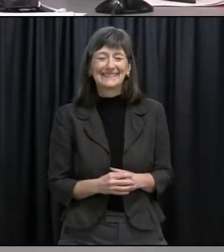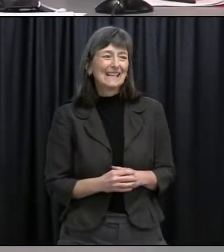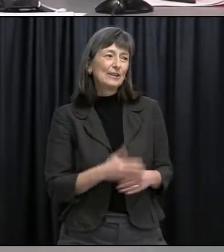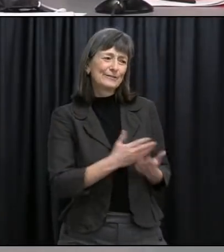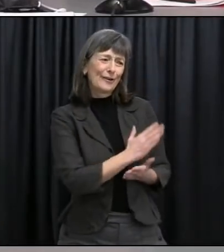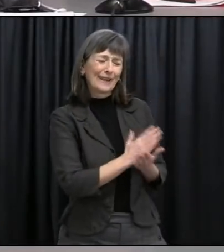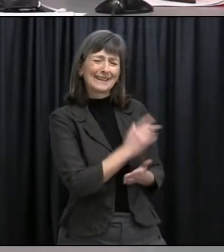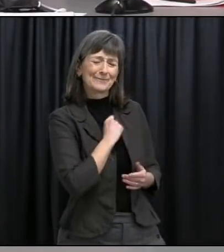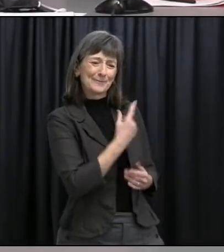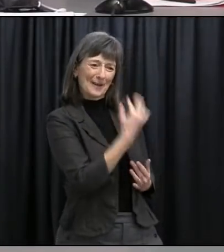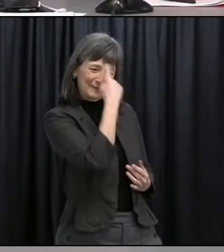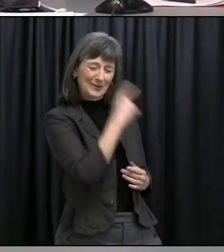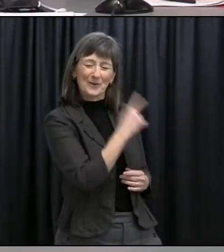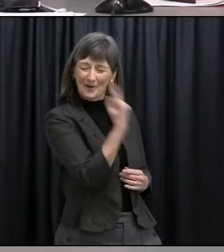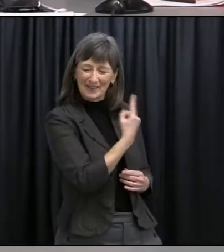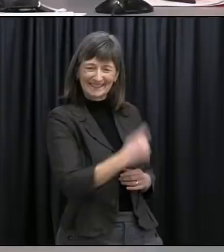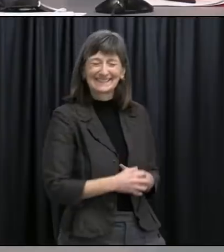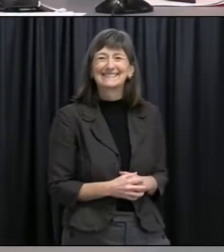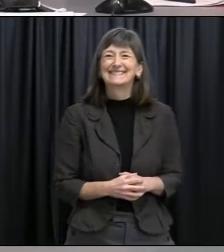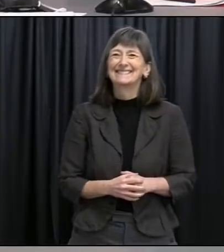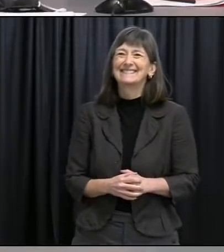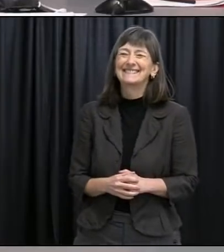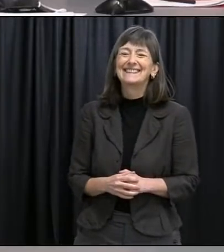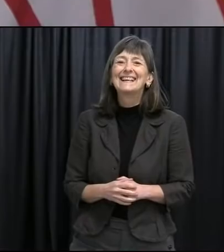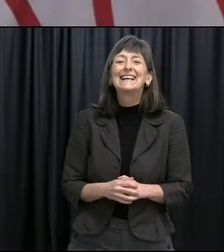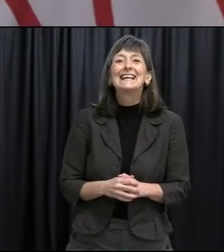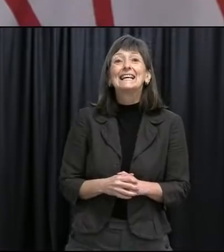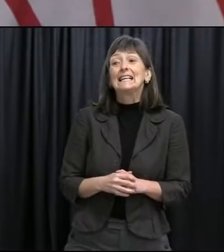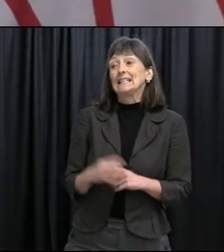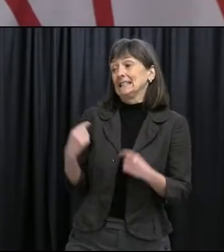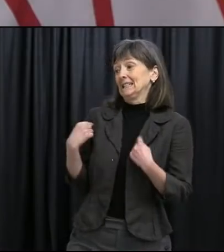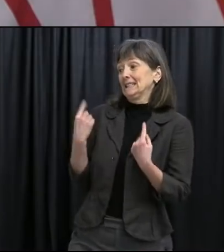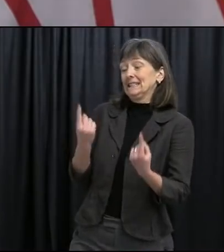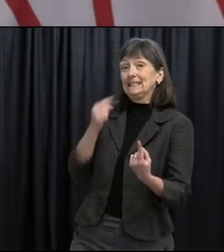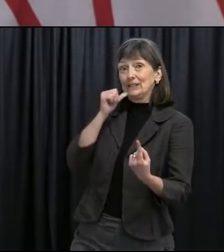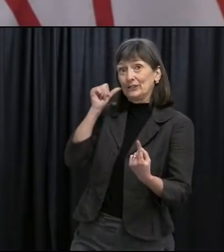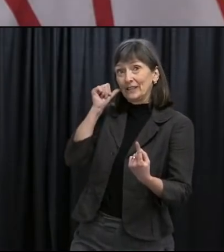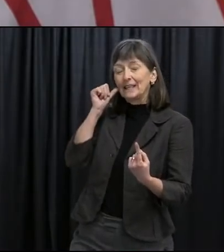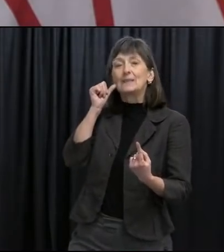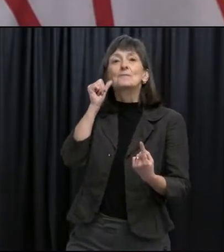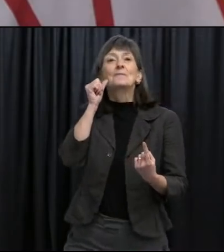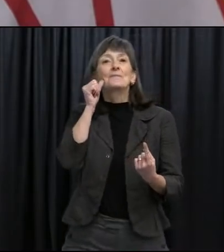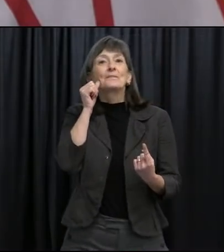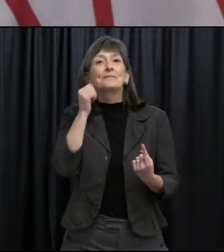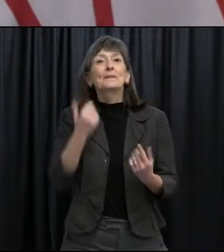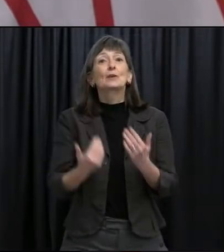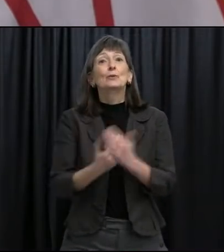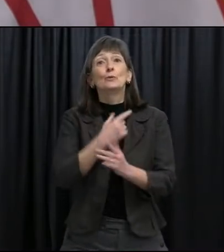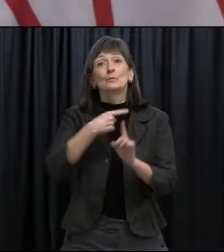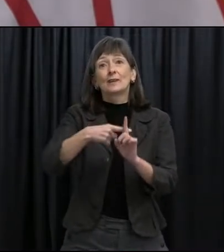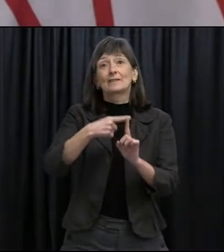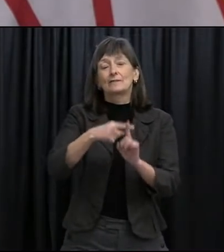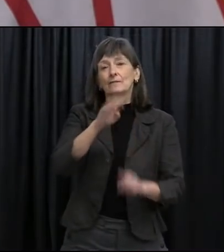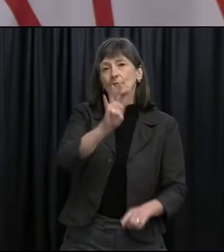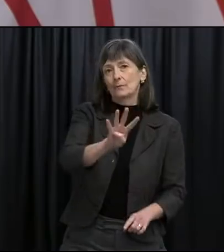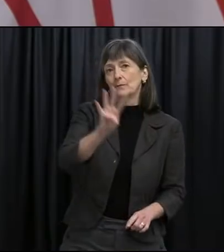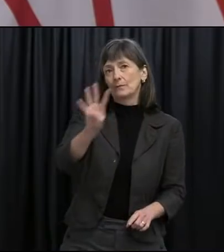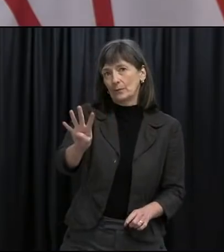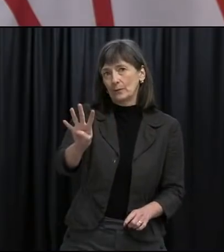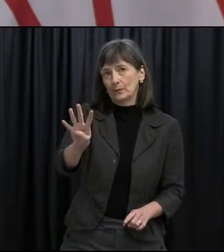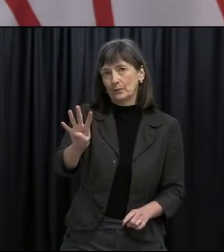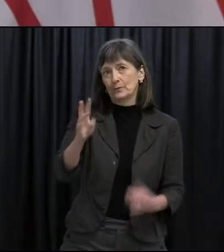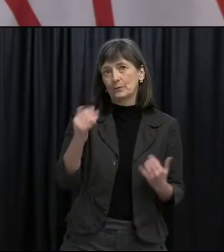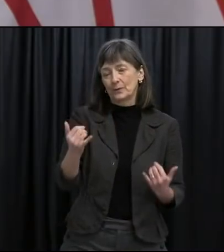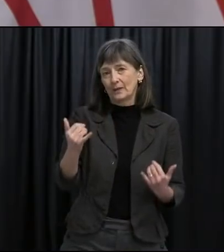okay. We'll wait for you every time. Since the media advisory yesterday, we have 44 new confirmed cases